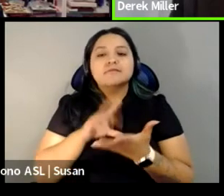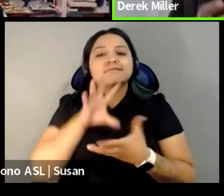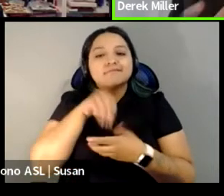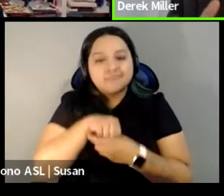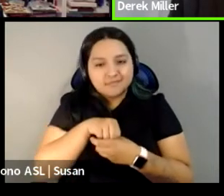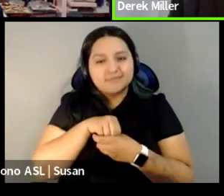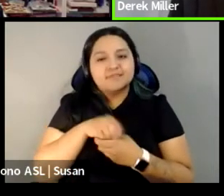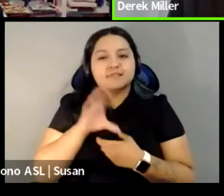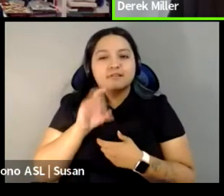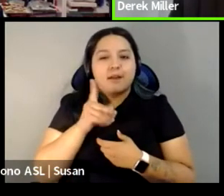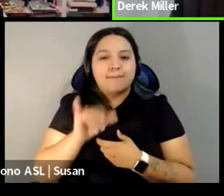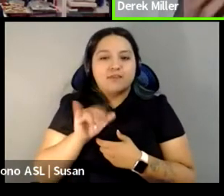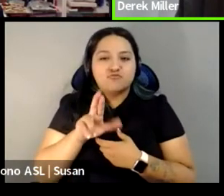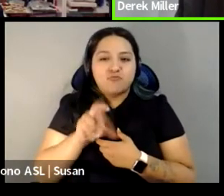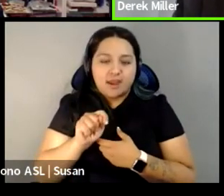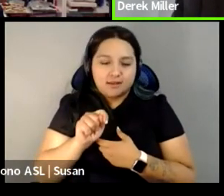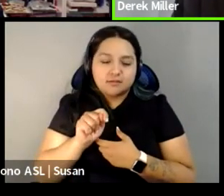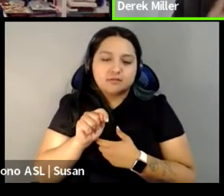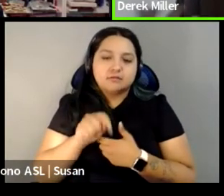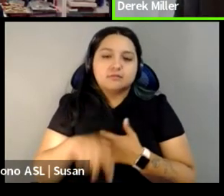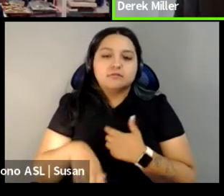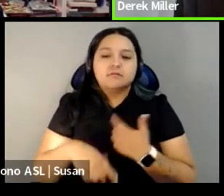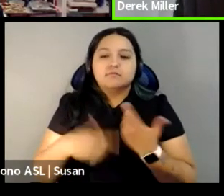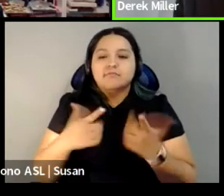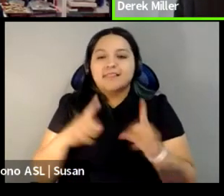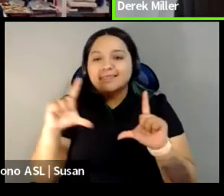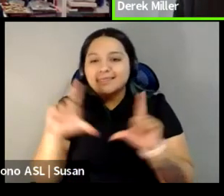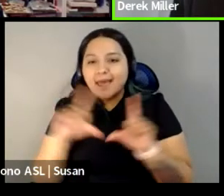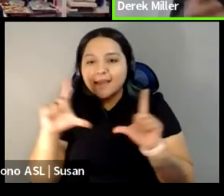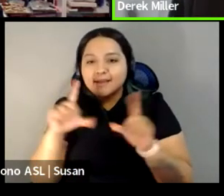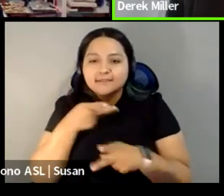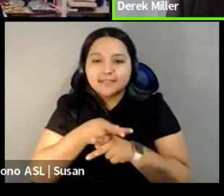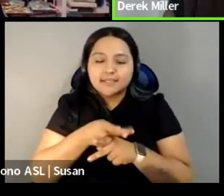in complex ways, either through license or outright